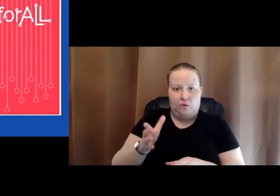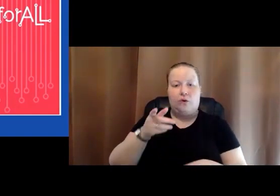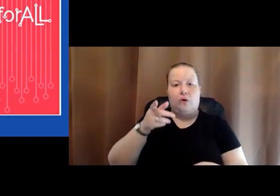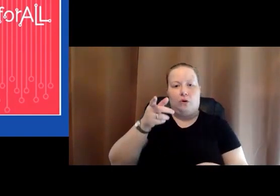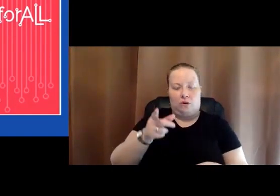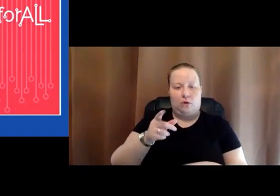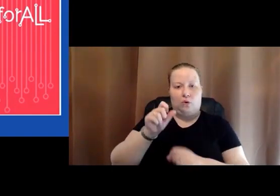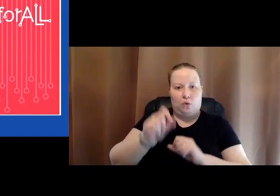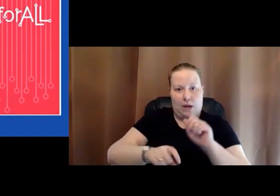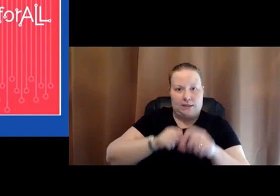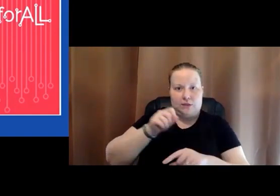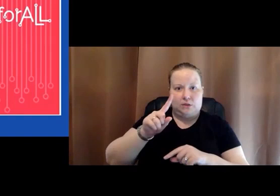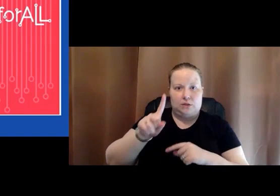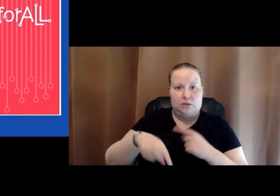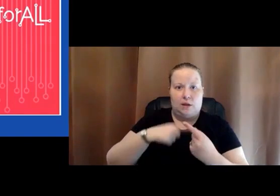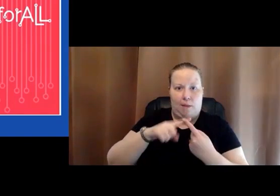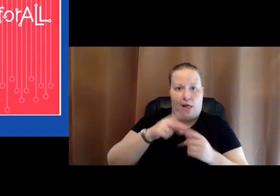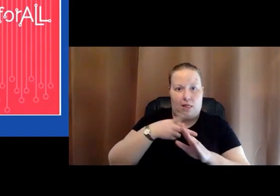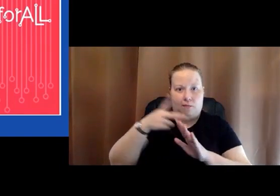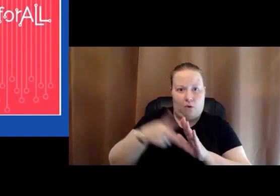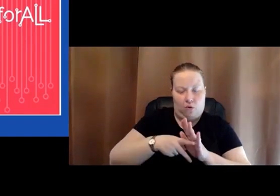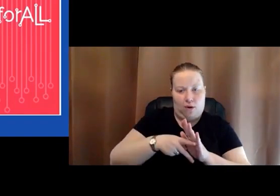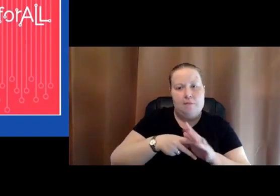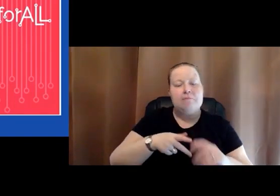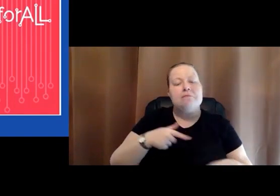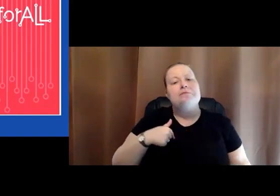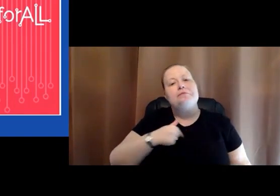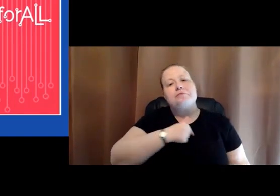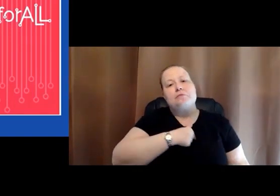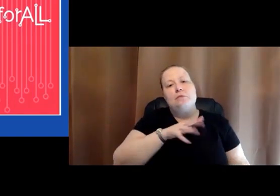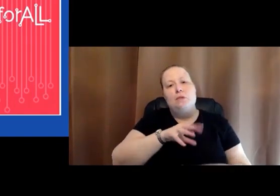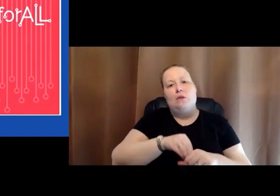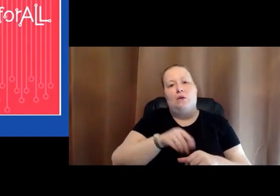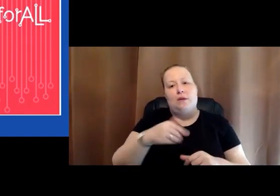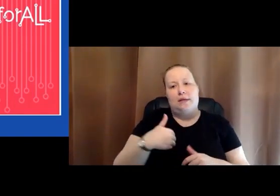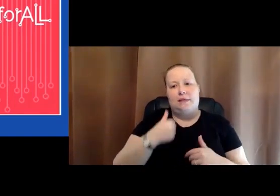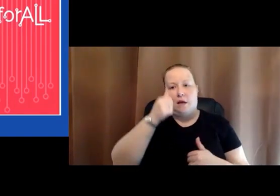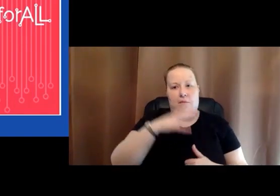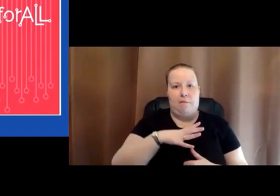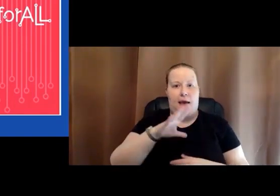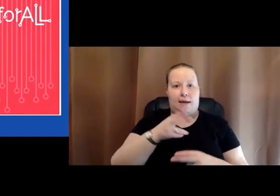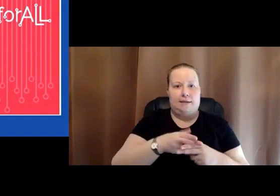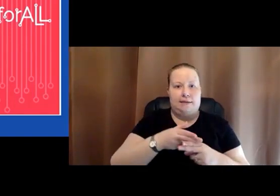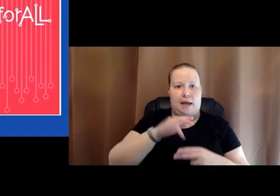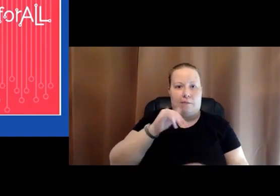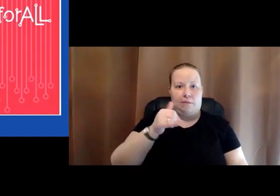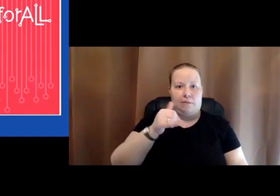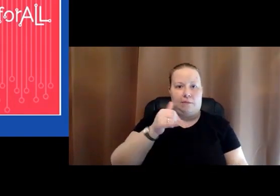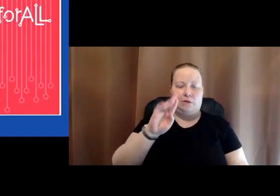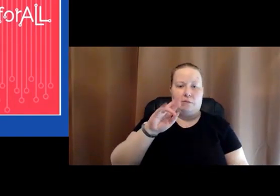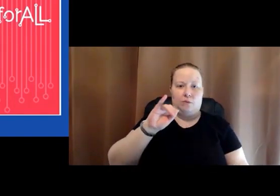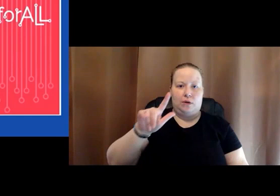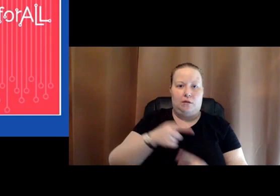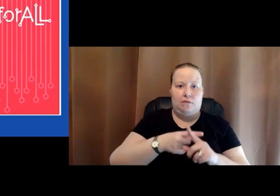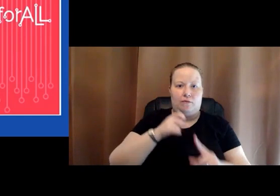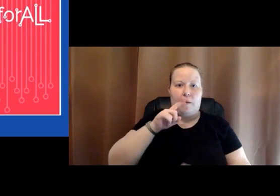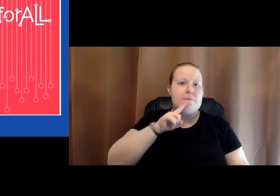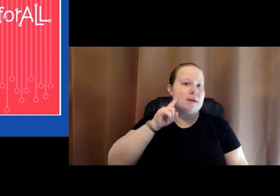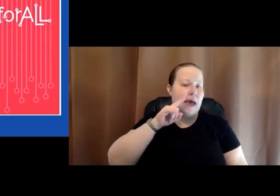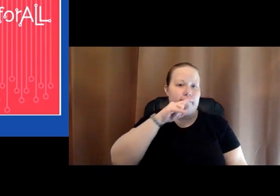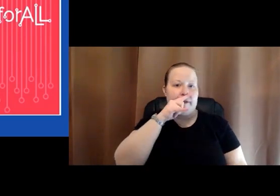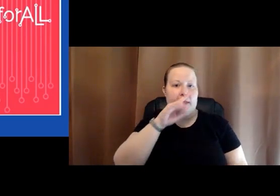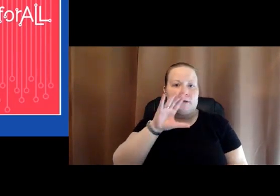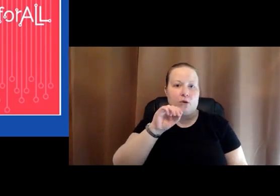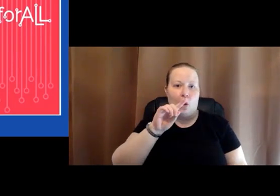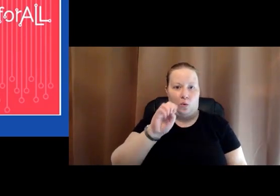about the program, and we included this young man. His name is Jabril from Deaf Kids Code, and he